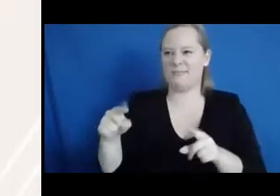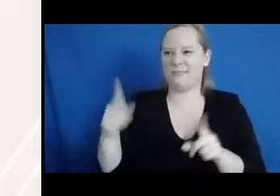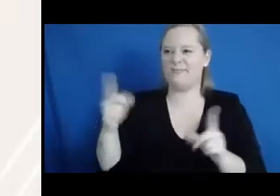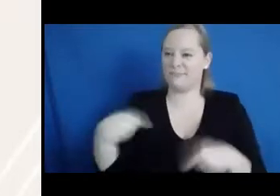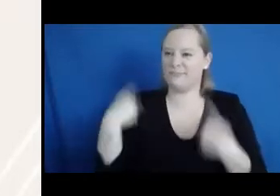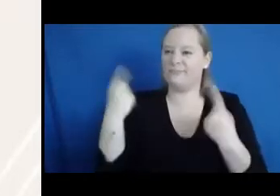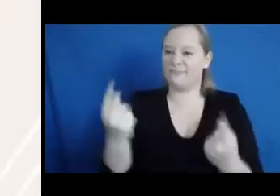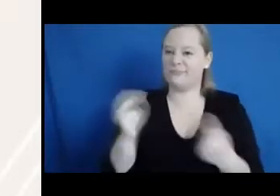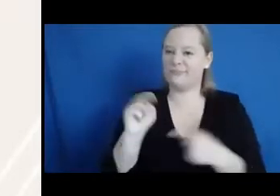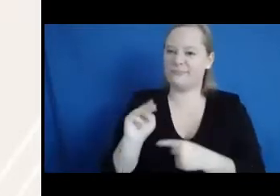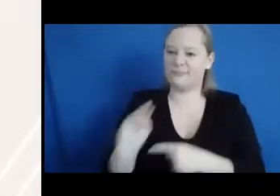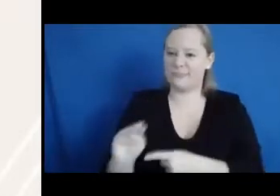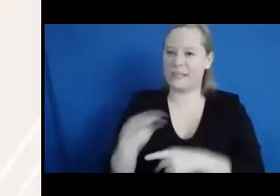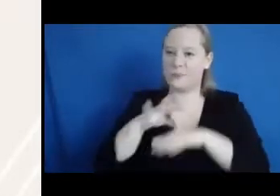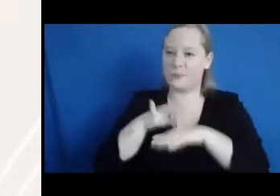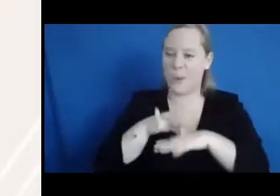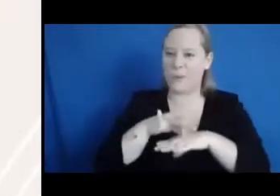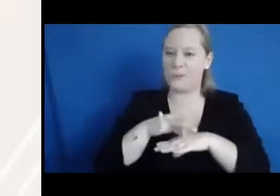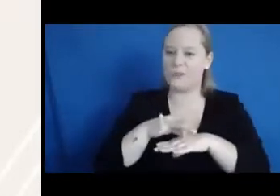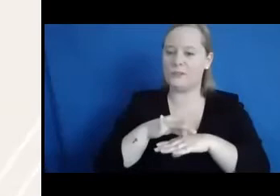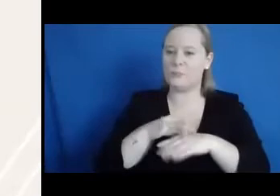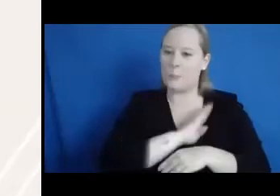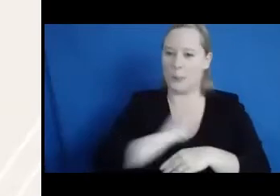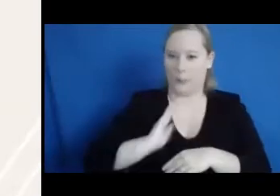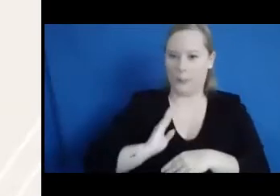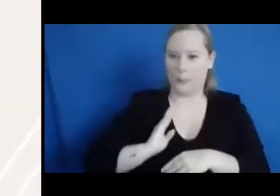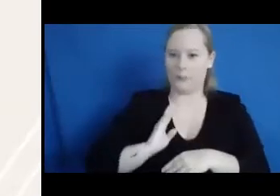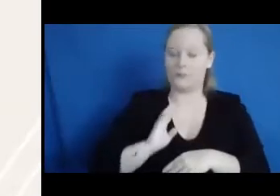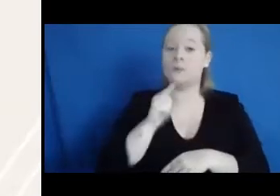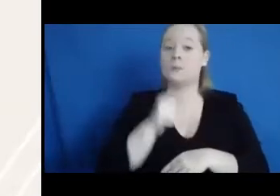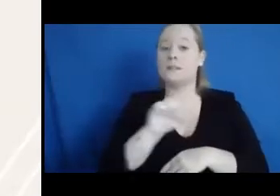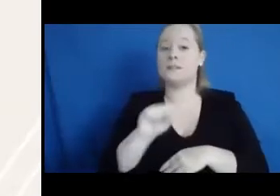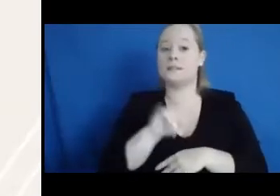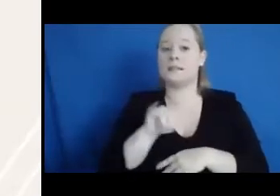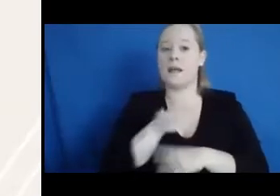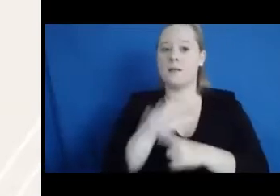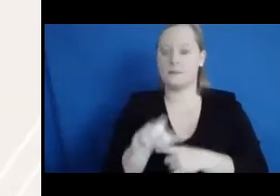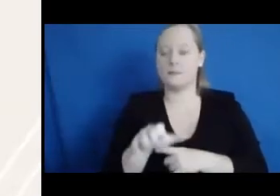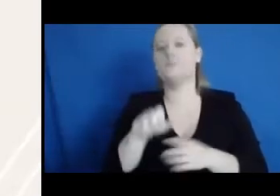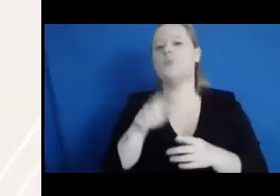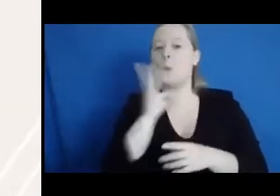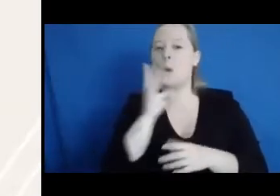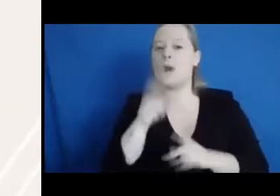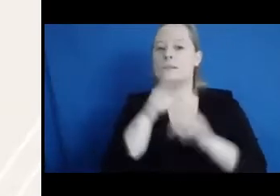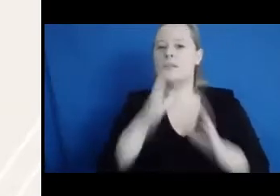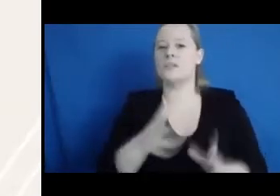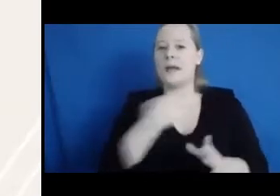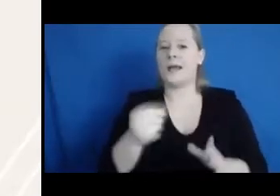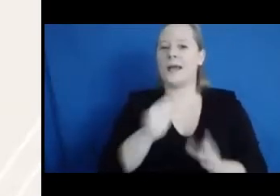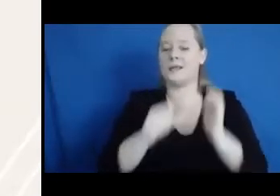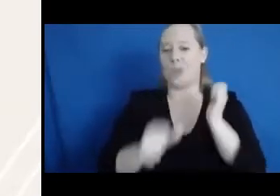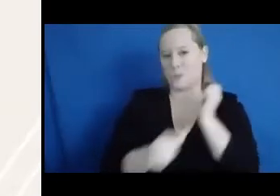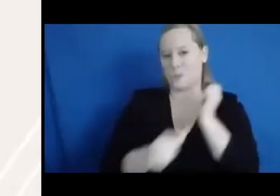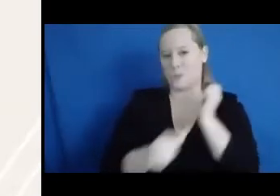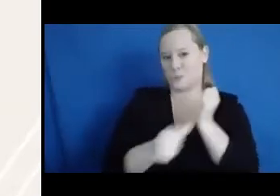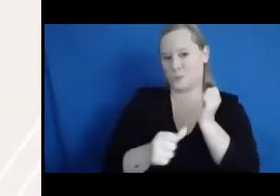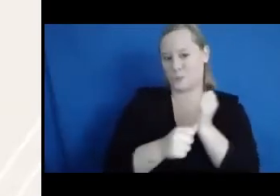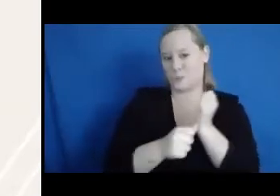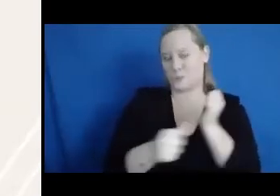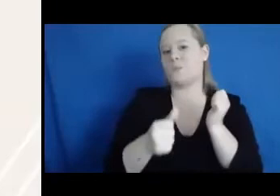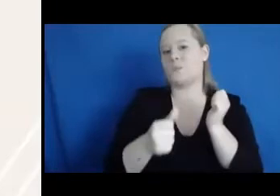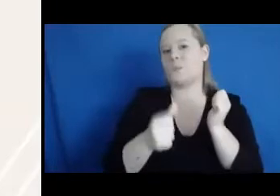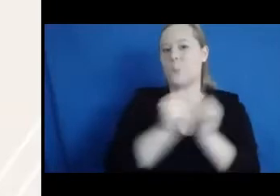of Geology and Mineral Resources. So Stacy is a hydrogeologist and associate director of hydrogeology